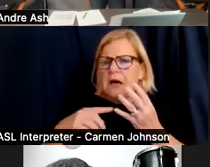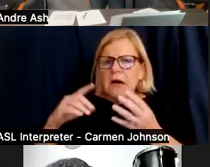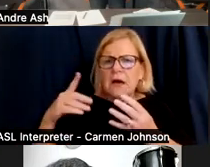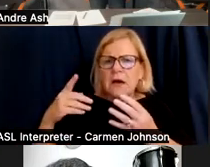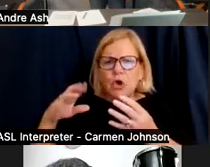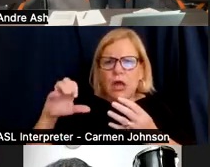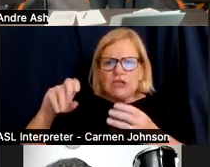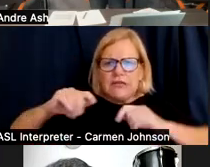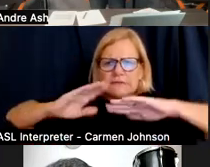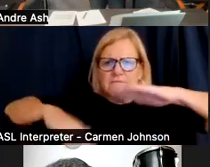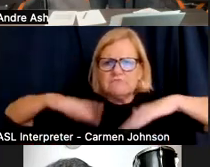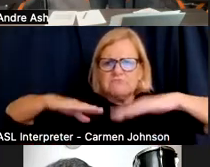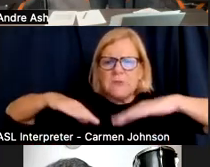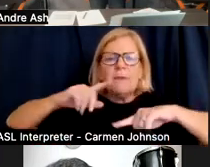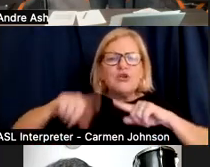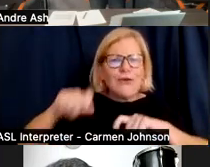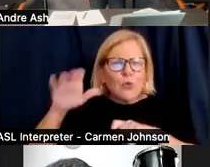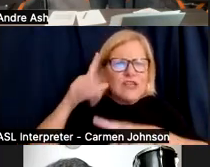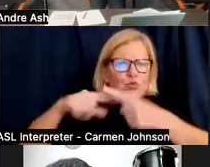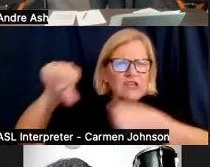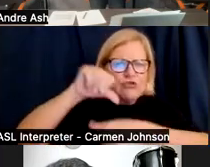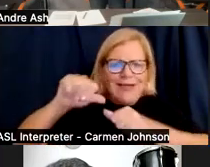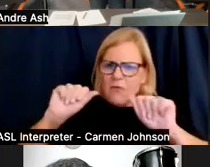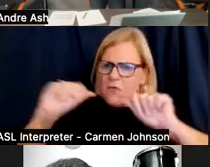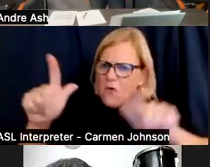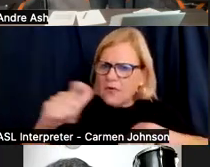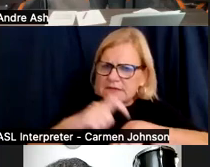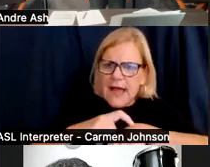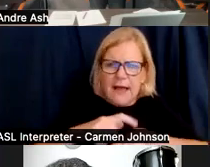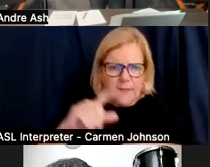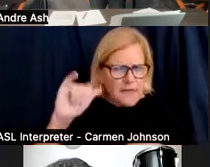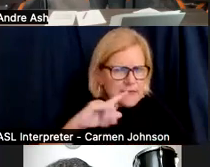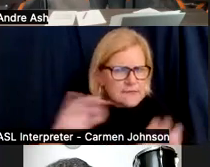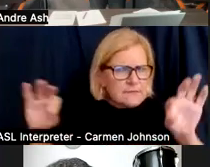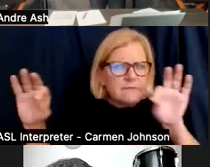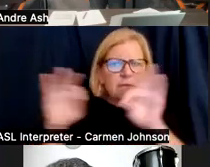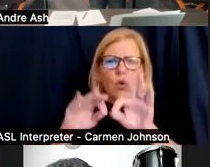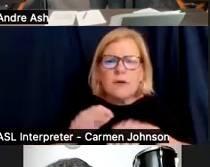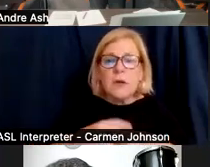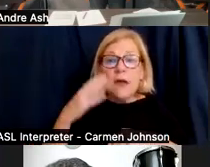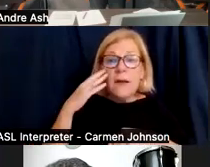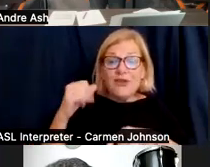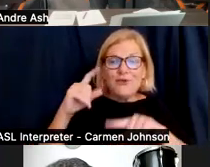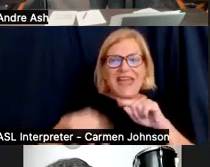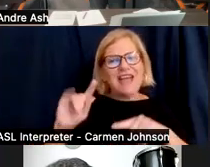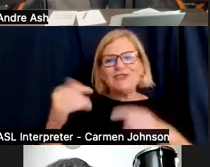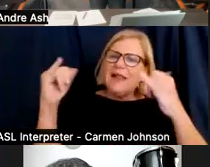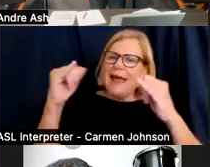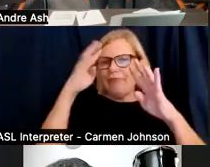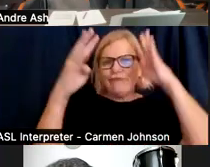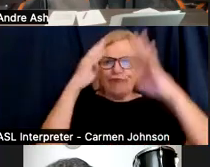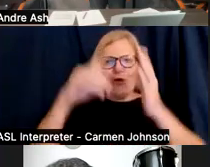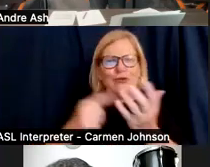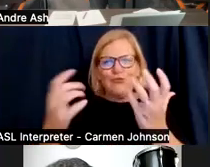hand drummer, but you have to listen to each other at all times. That's crucial. because you can't just play anything that you want to